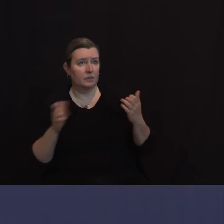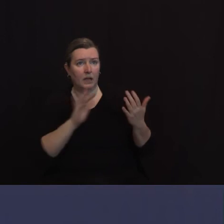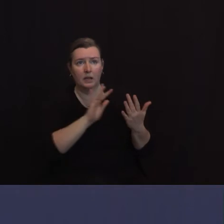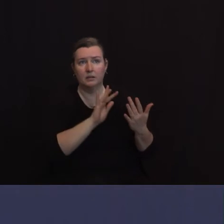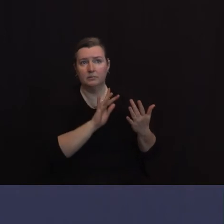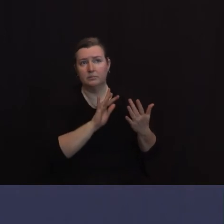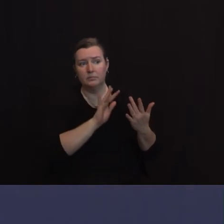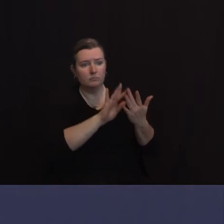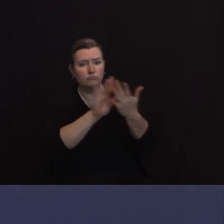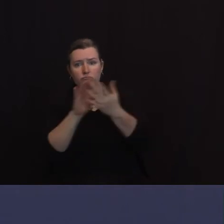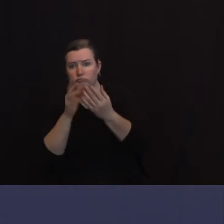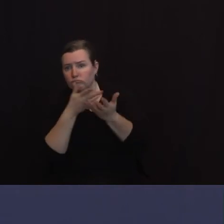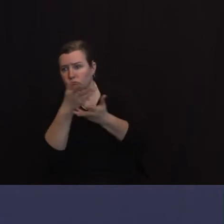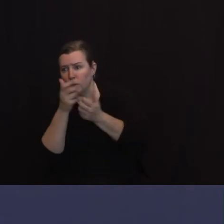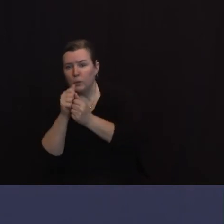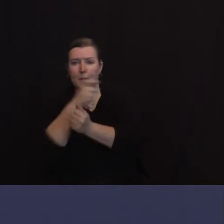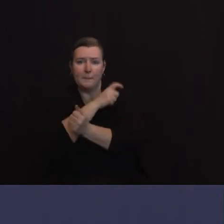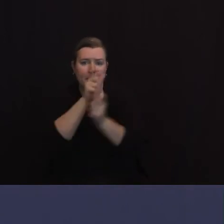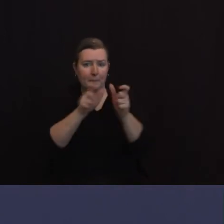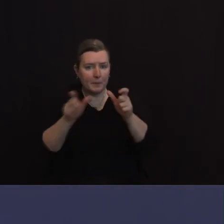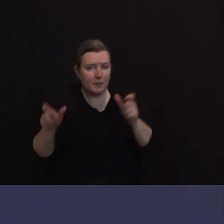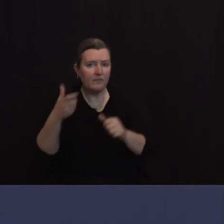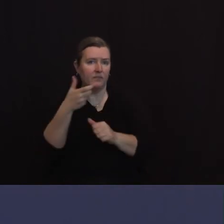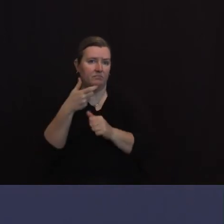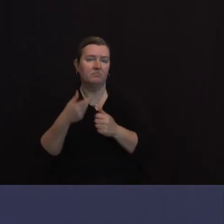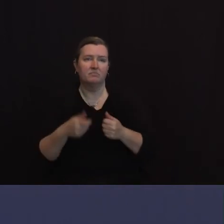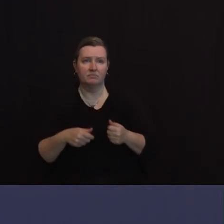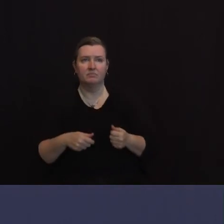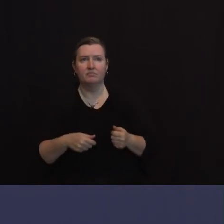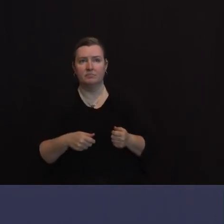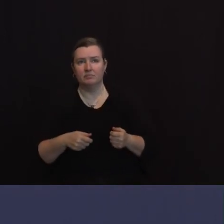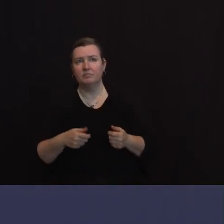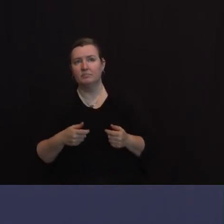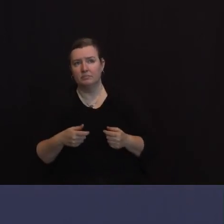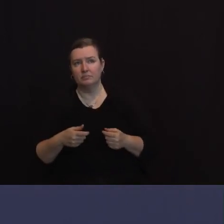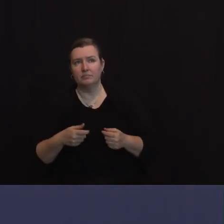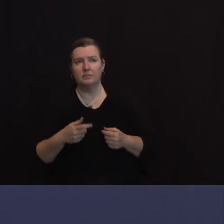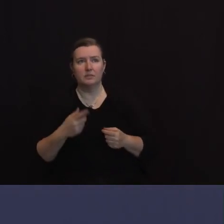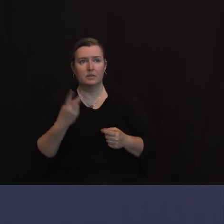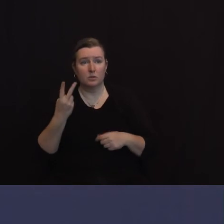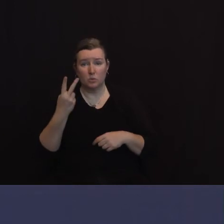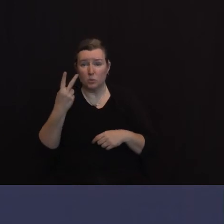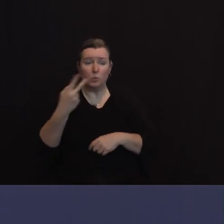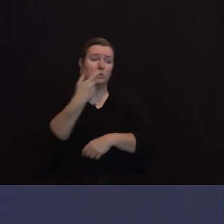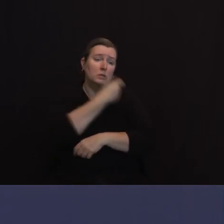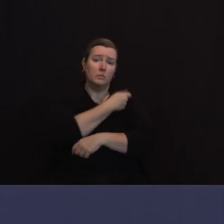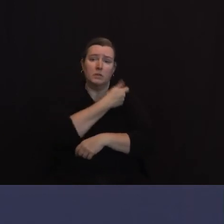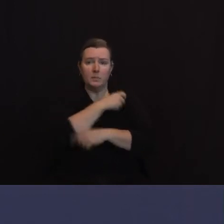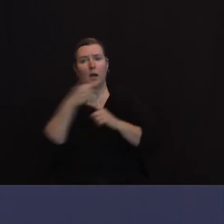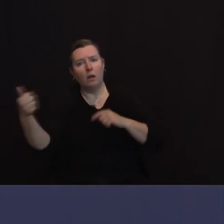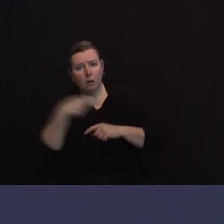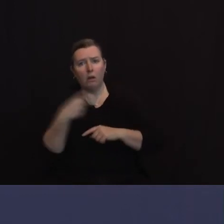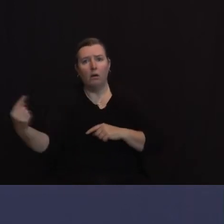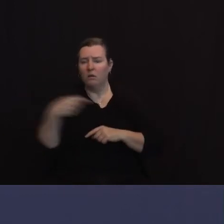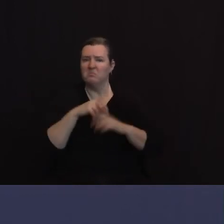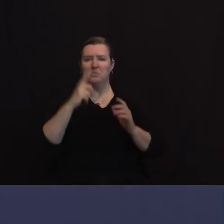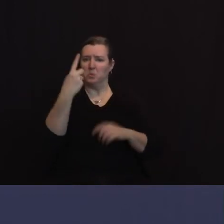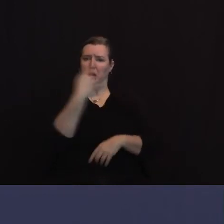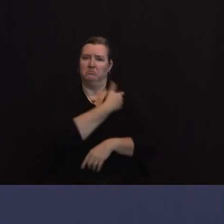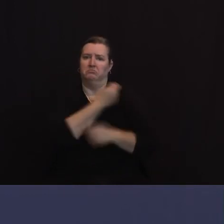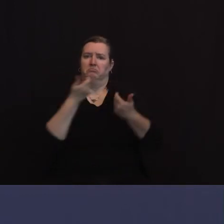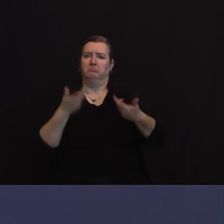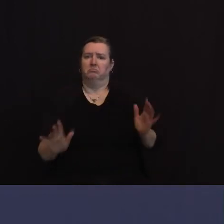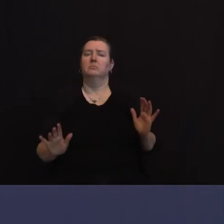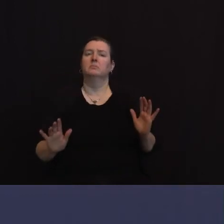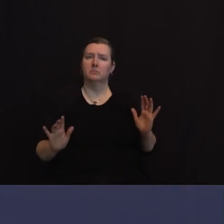and 2-shot cold chain storage vaccines. Chanel Robinson, dear friend and the director of the Somerset County Commissioners,